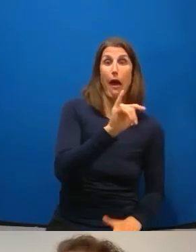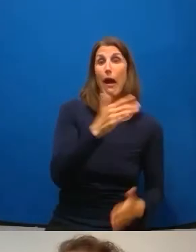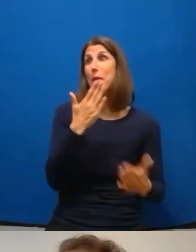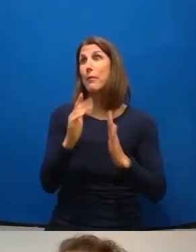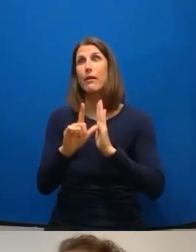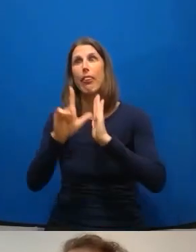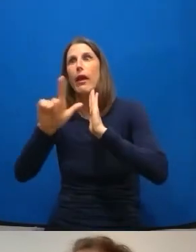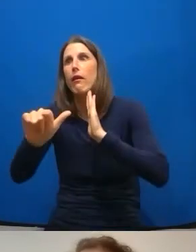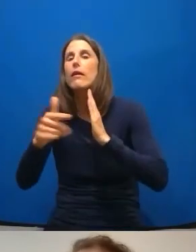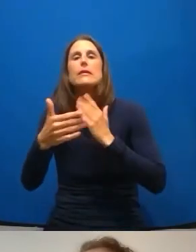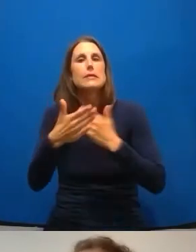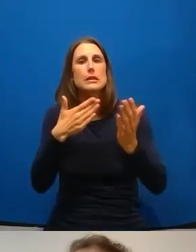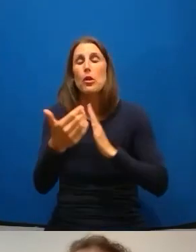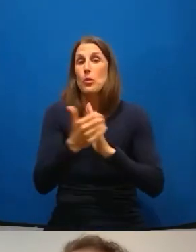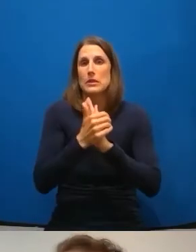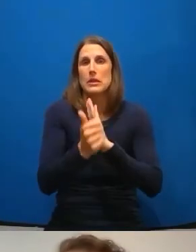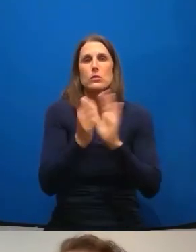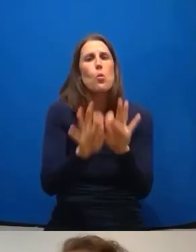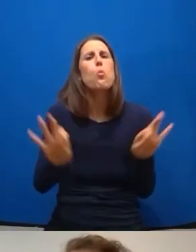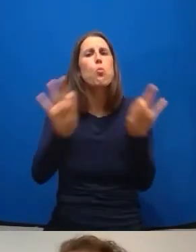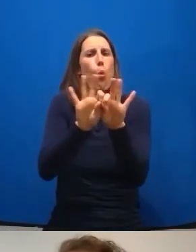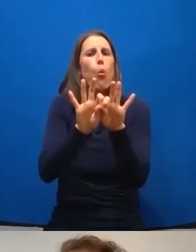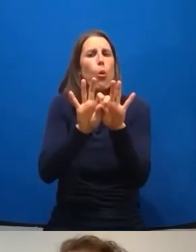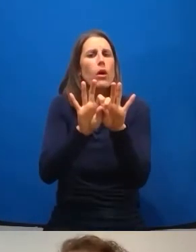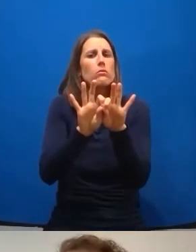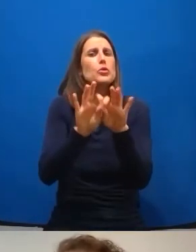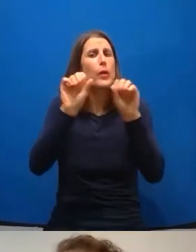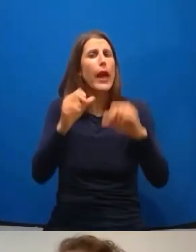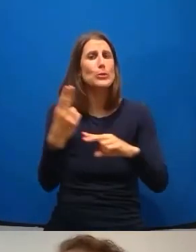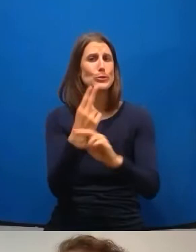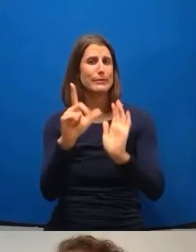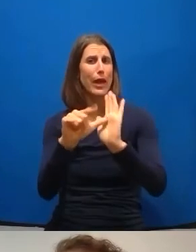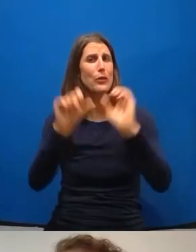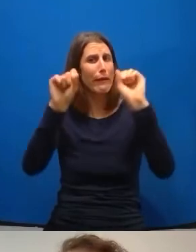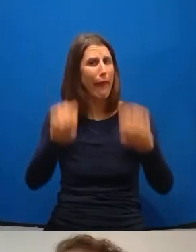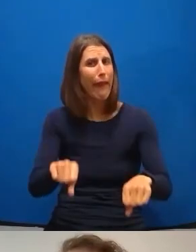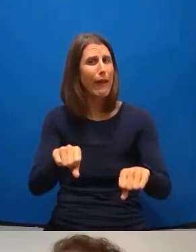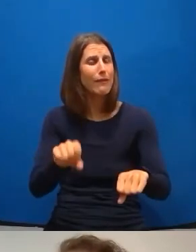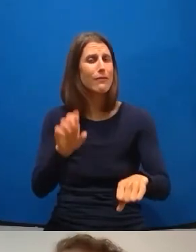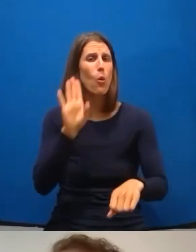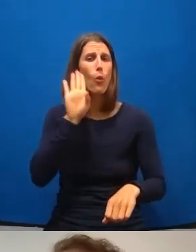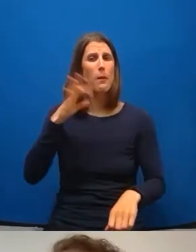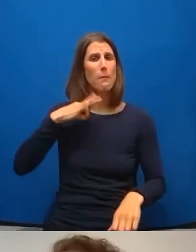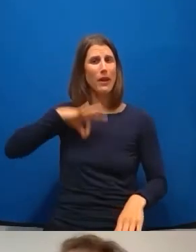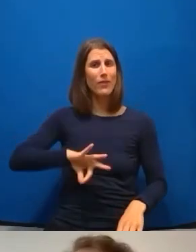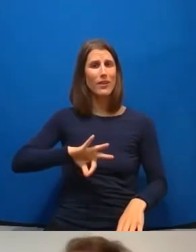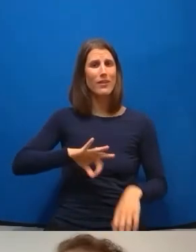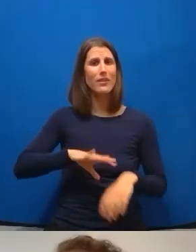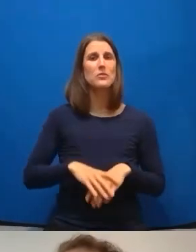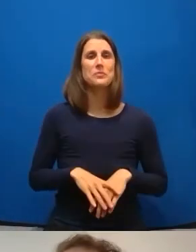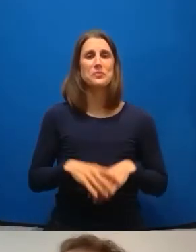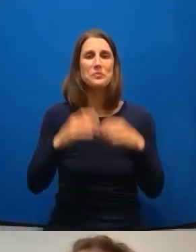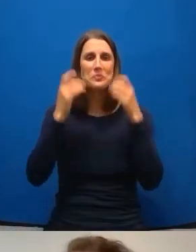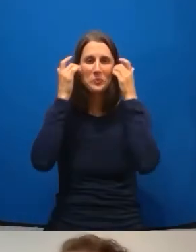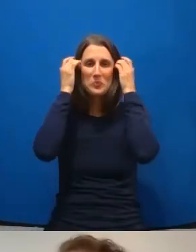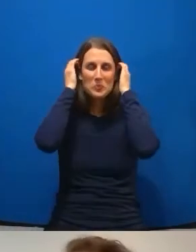these skills now, and keep pushing them and finding new ones. I mean, it seems nuts to be like in June and now like, I just found out how to do this thing, but I did just